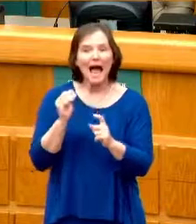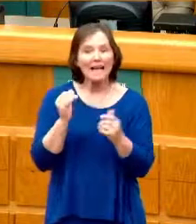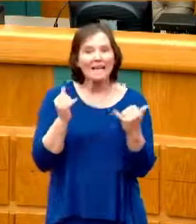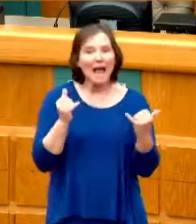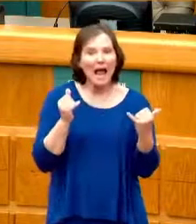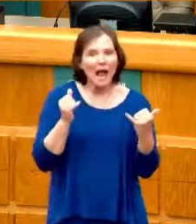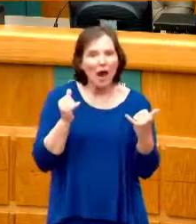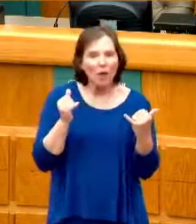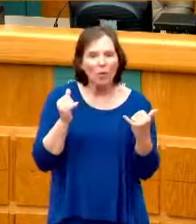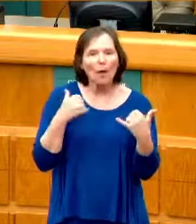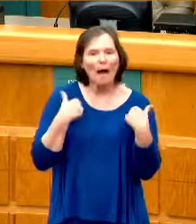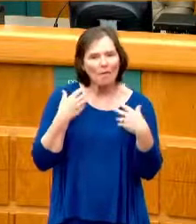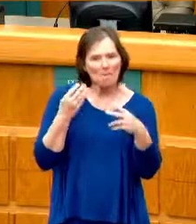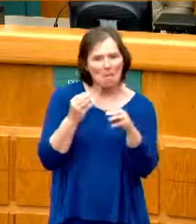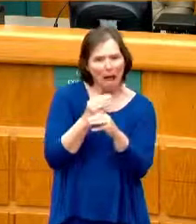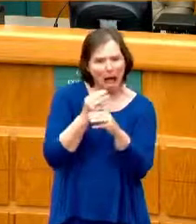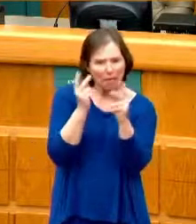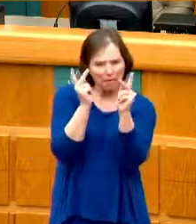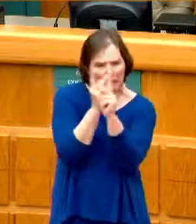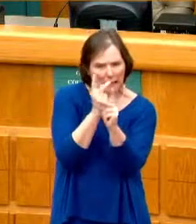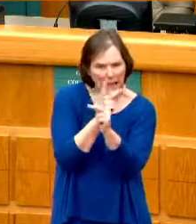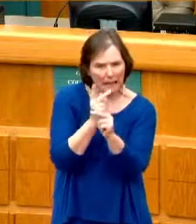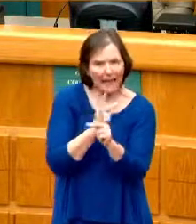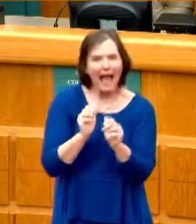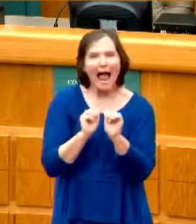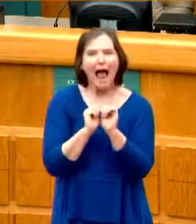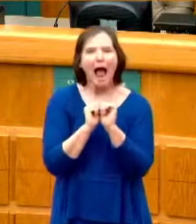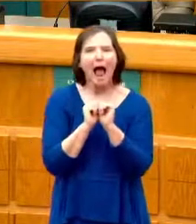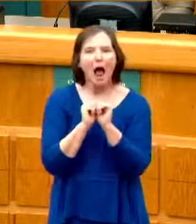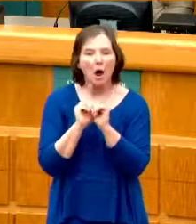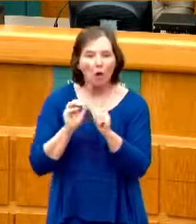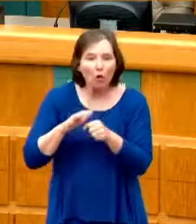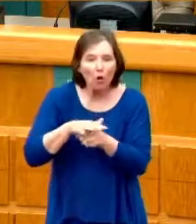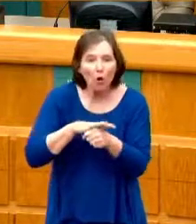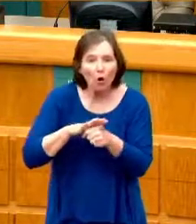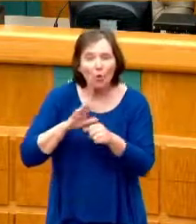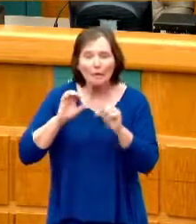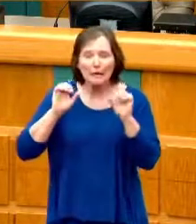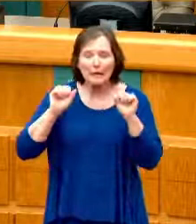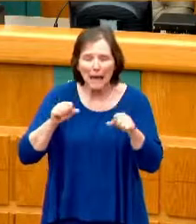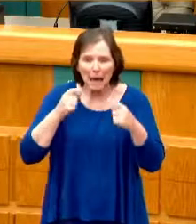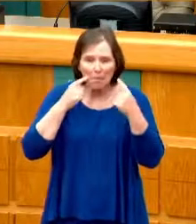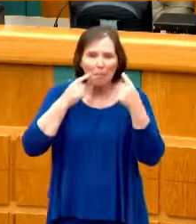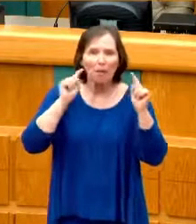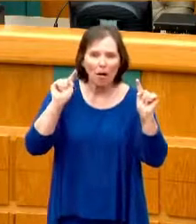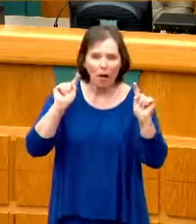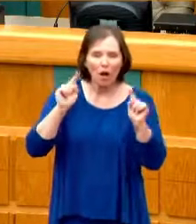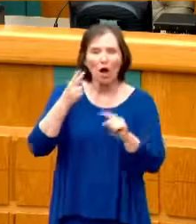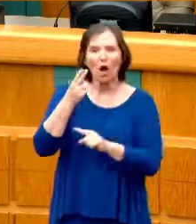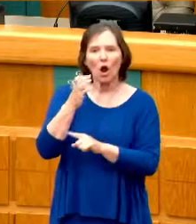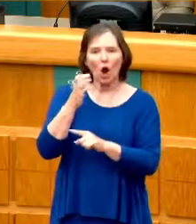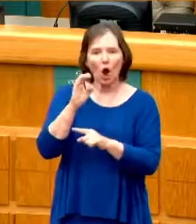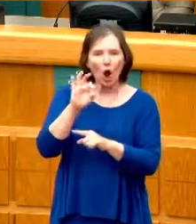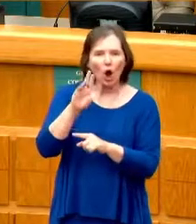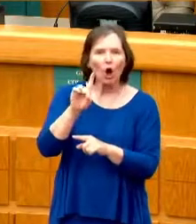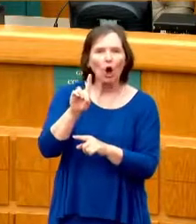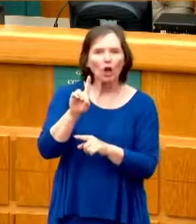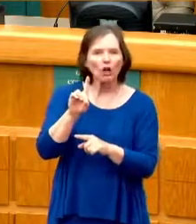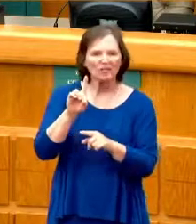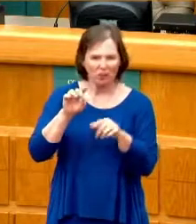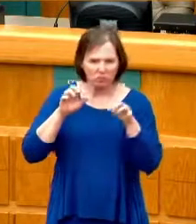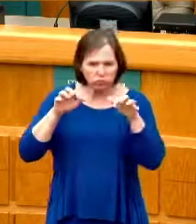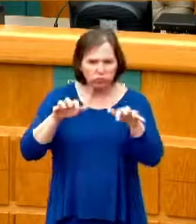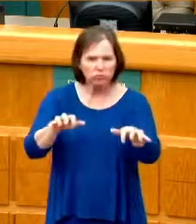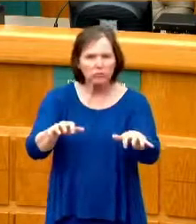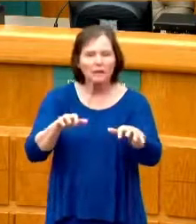mathematically calculated how we can achieve herd immunity in Nueces County if we all do our part by the end